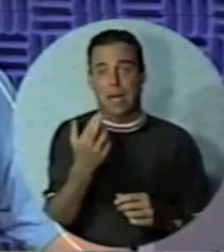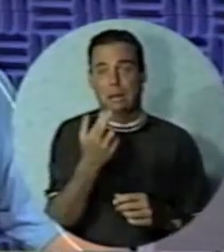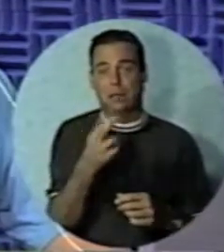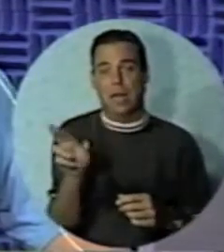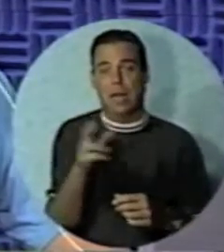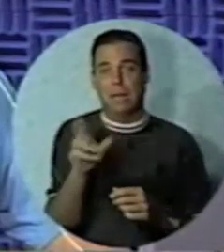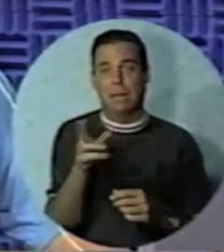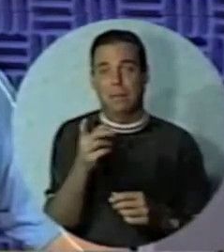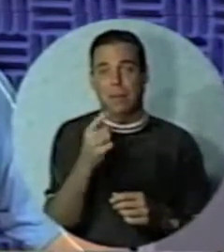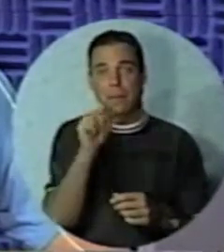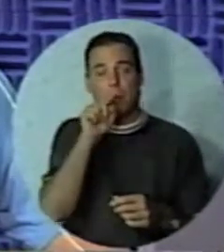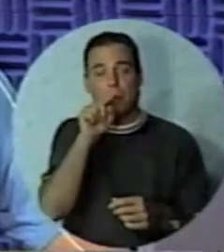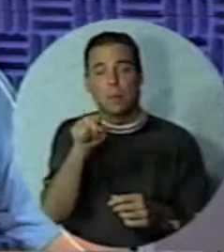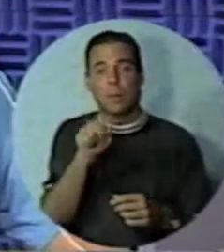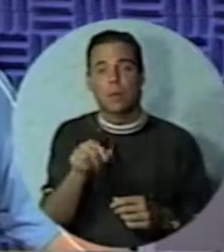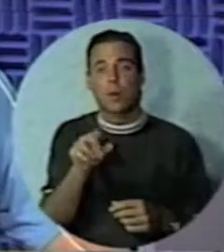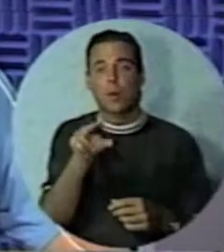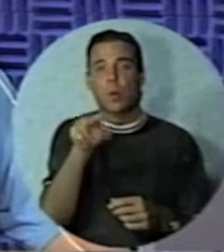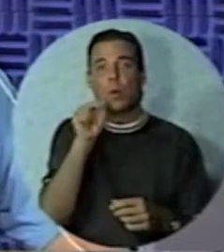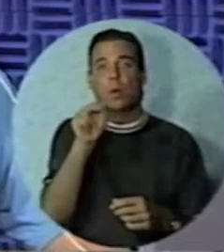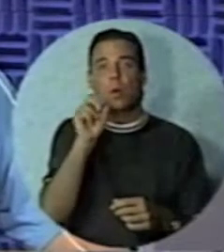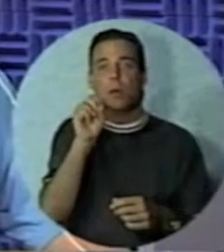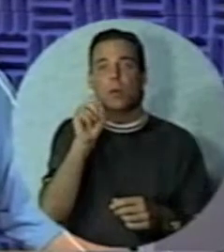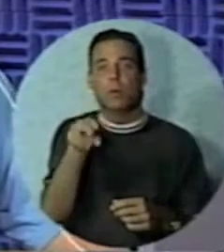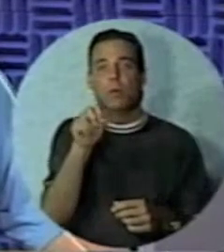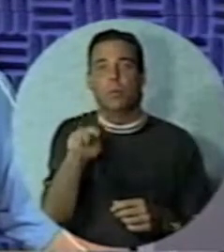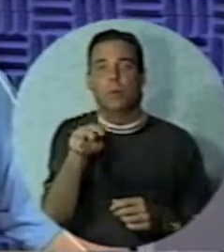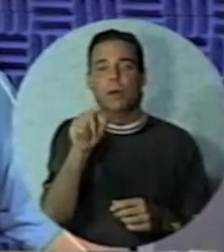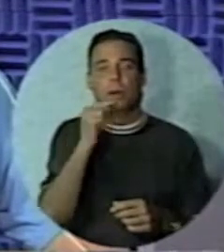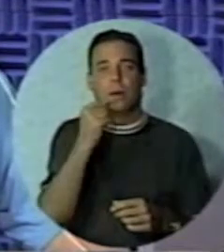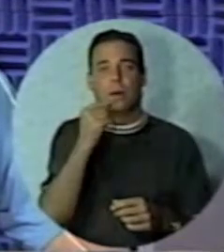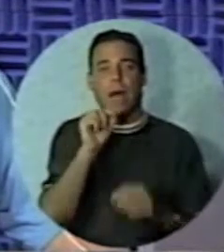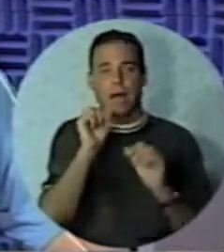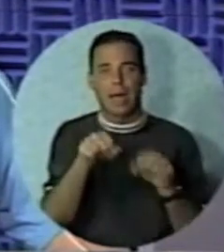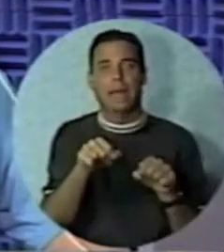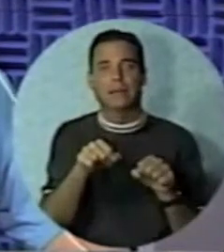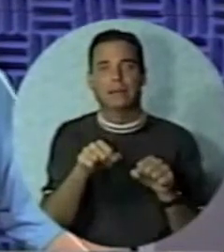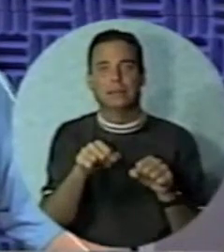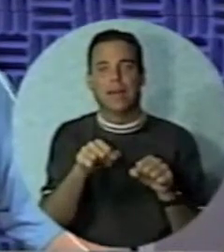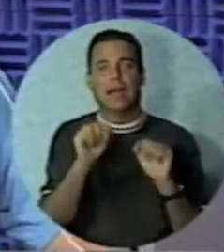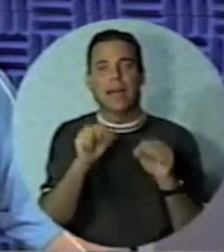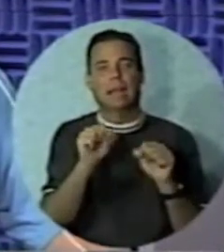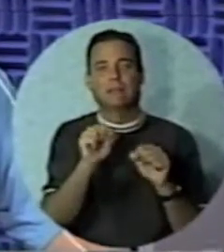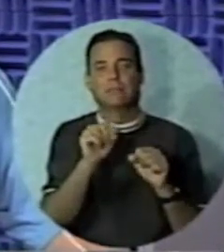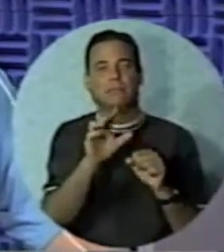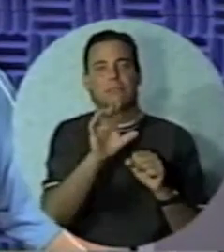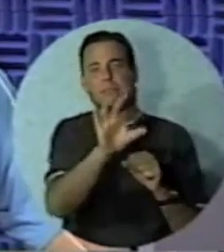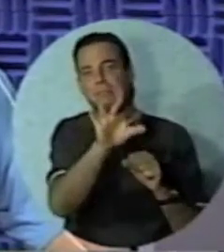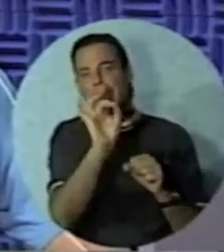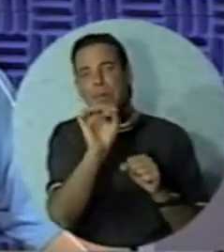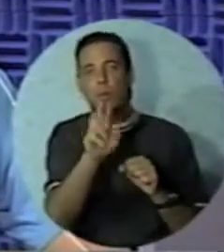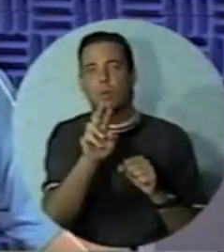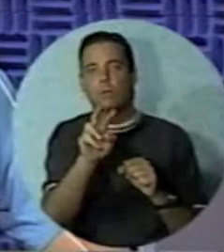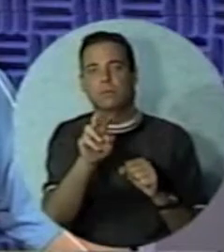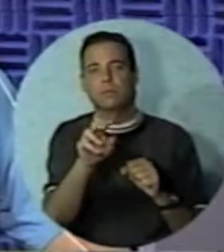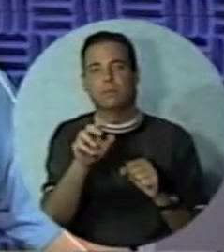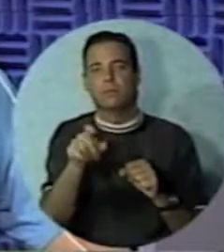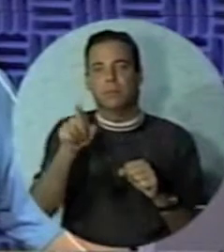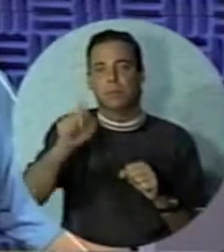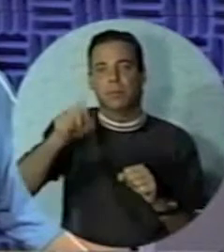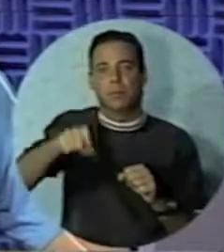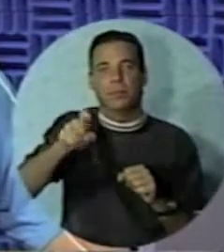mouth is a sip and puff switch that I can then collect. I can select, I can double click on